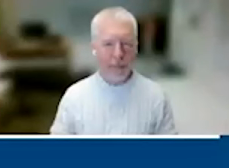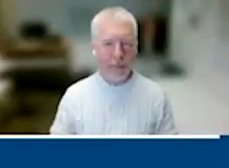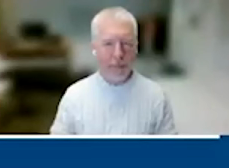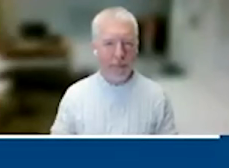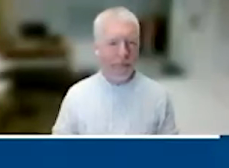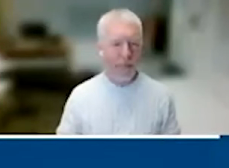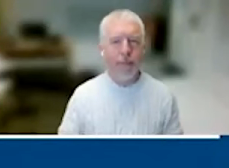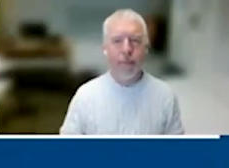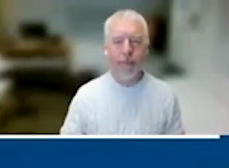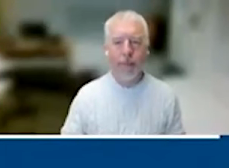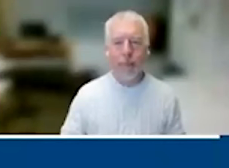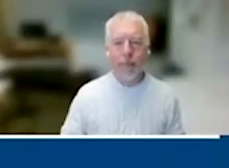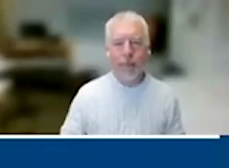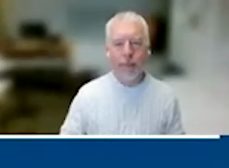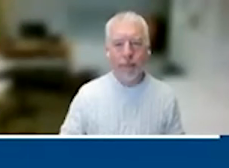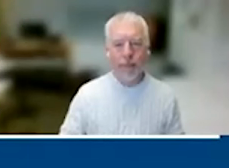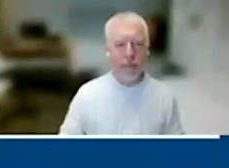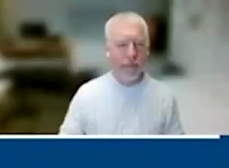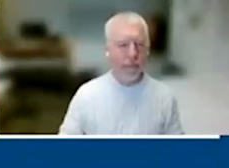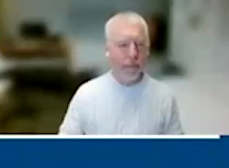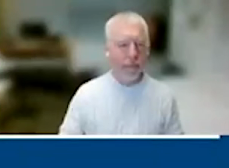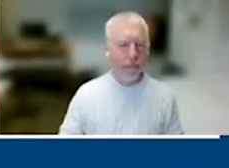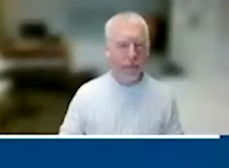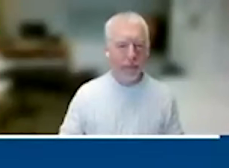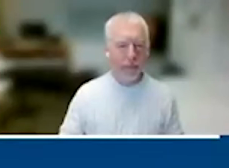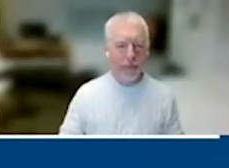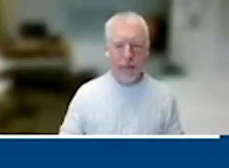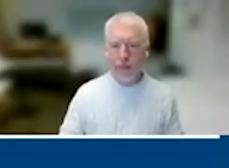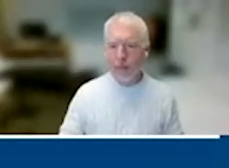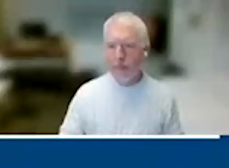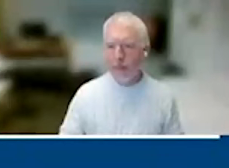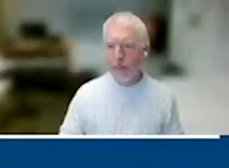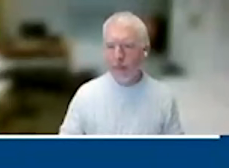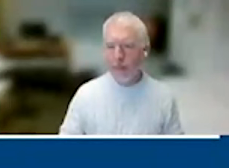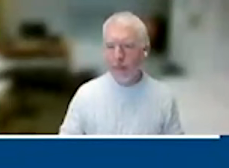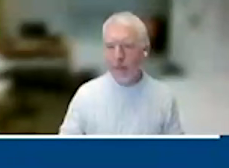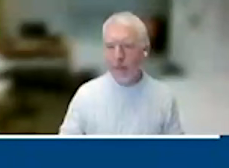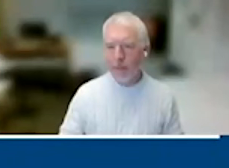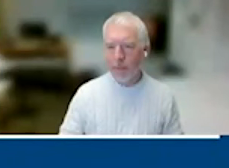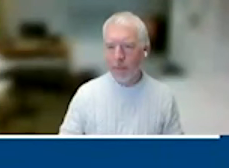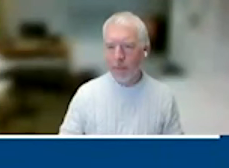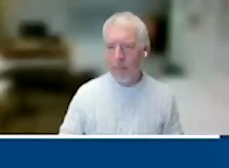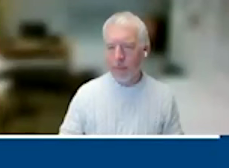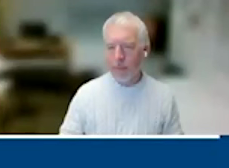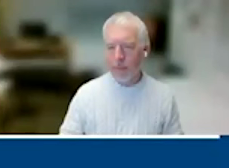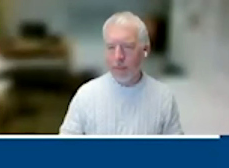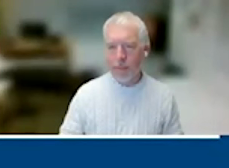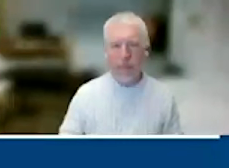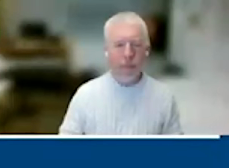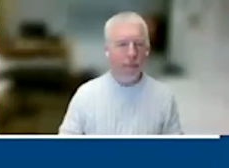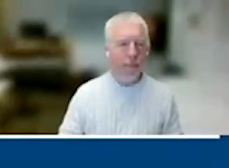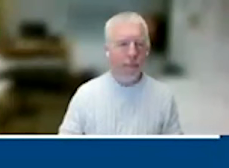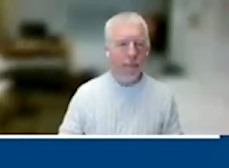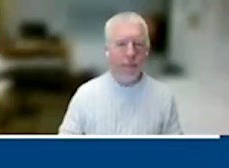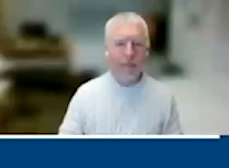alternative communication. And the next presentation is going to be on increasing the accessibility of video. Here with us